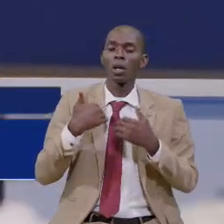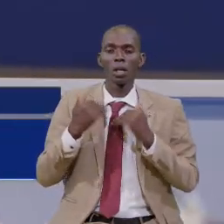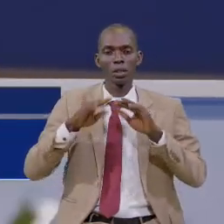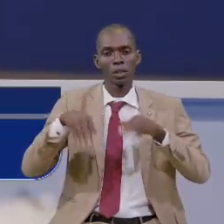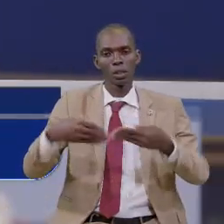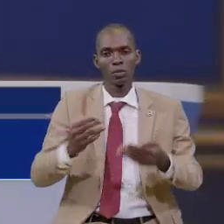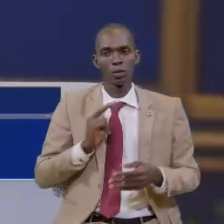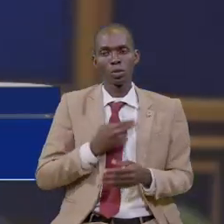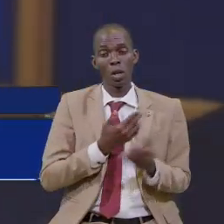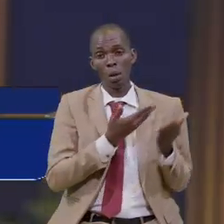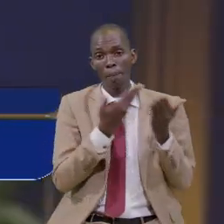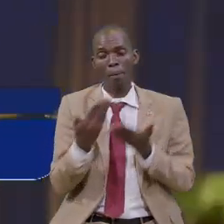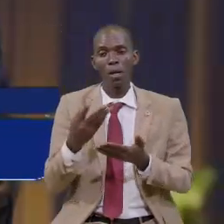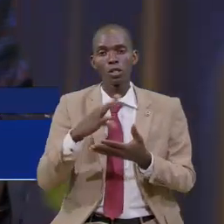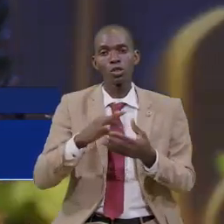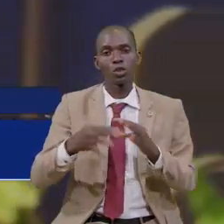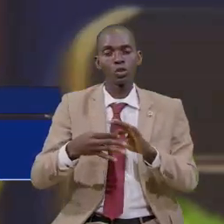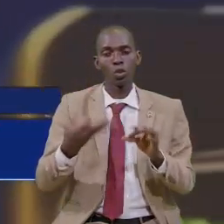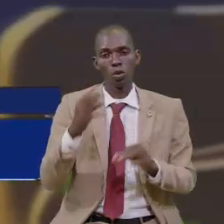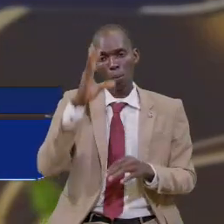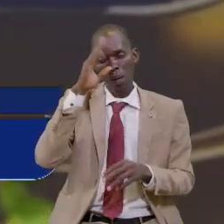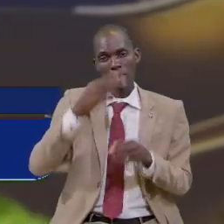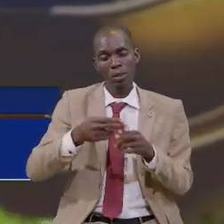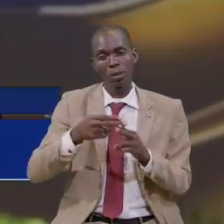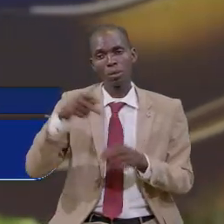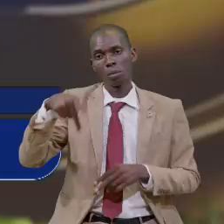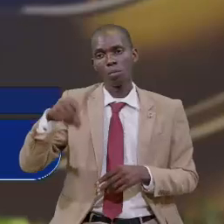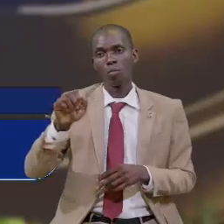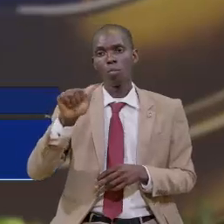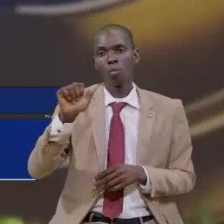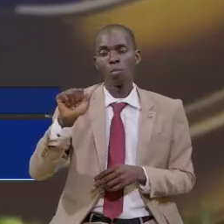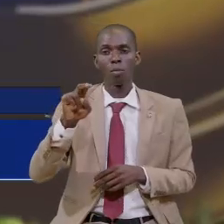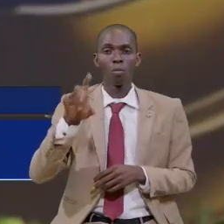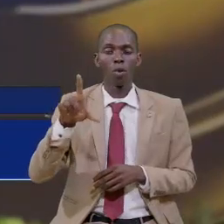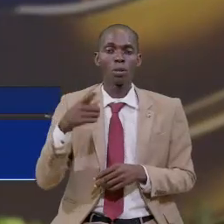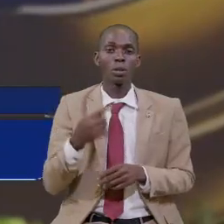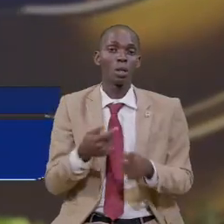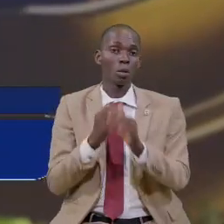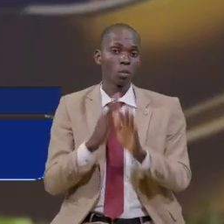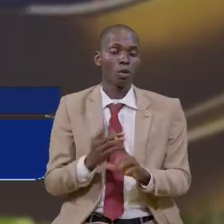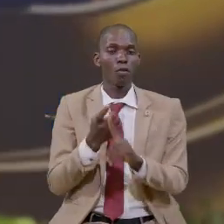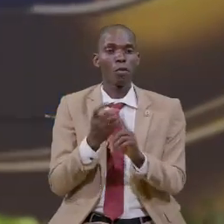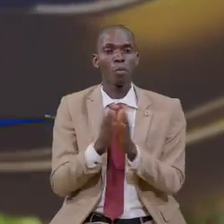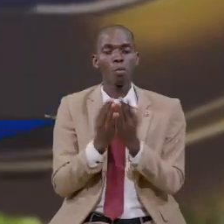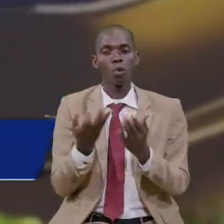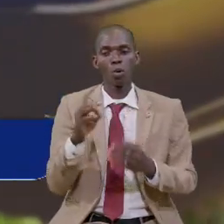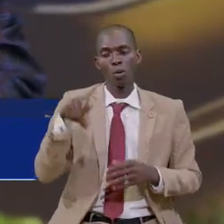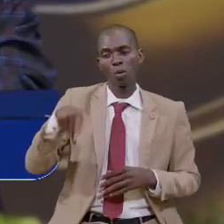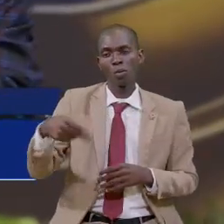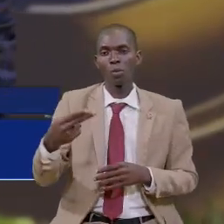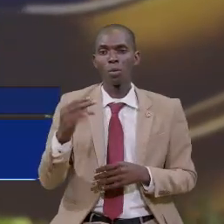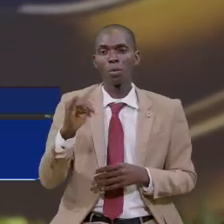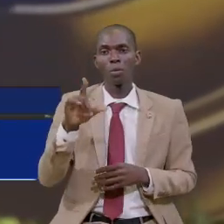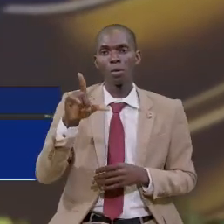the apostle in Philippians chapter 3. It says, brethren, I count